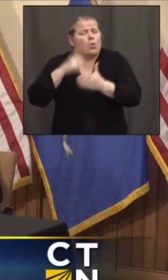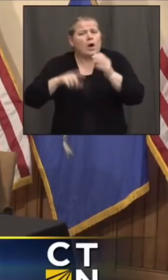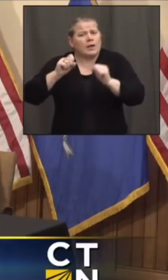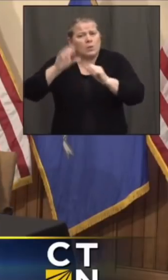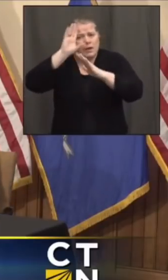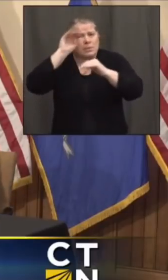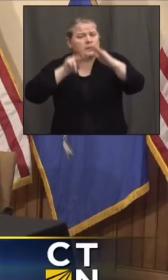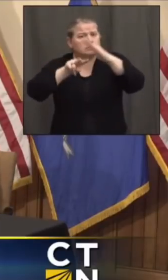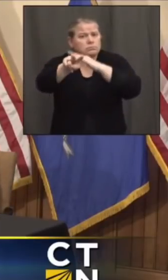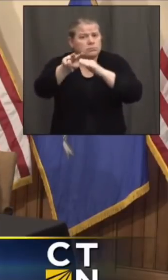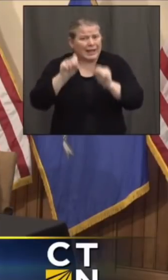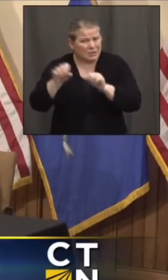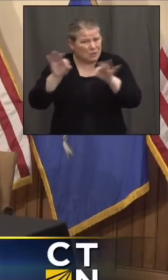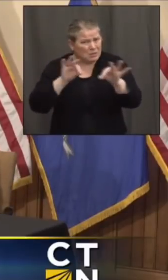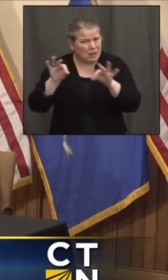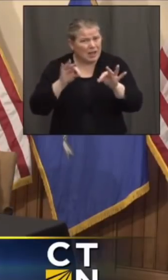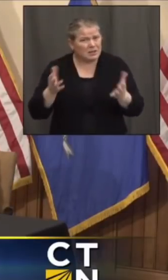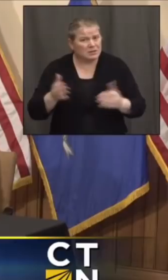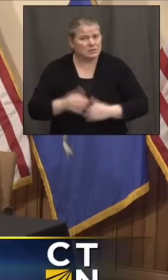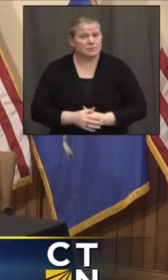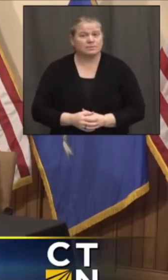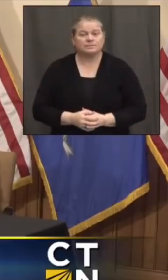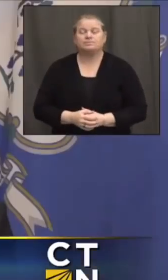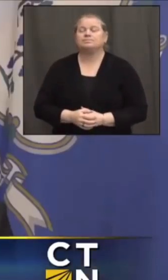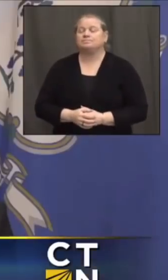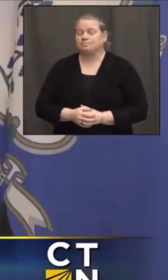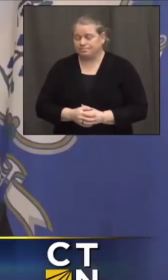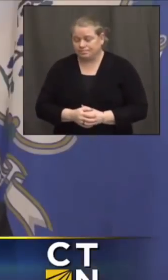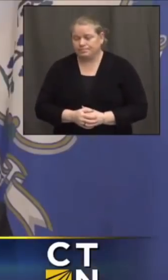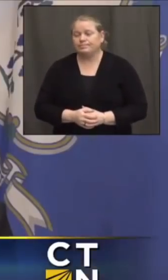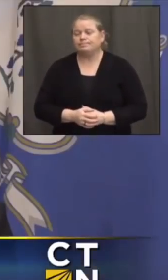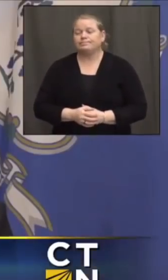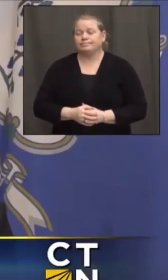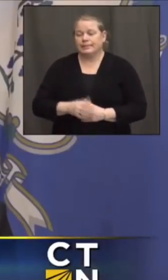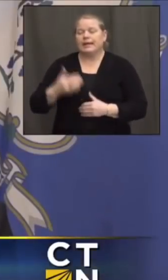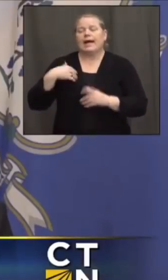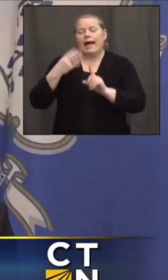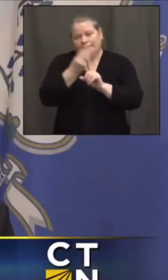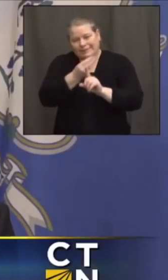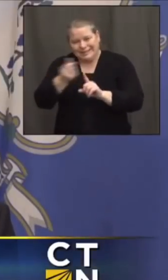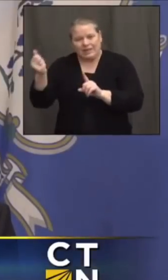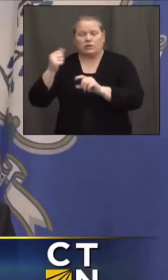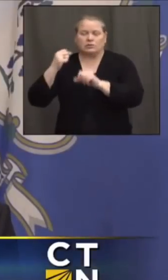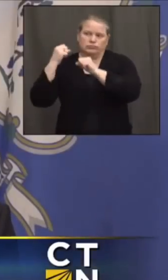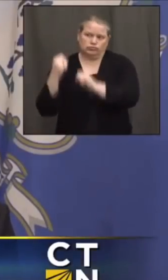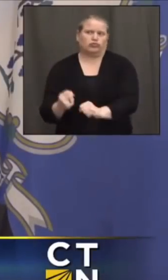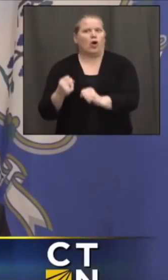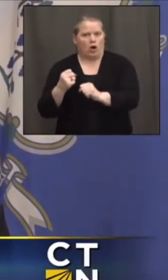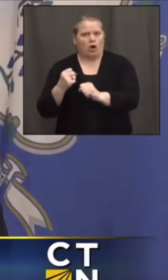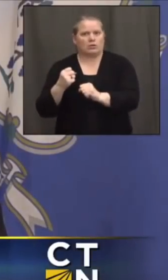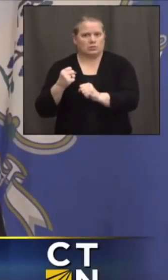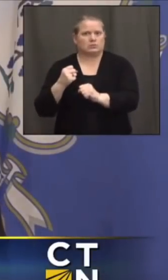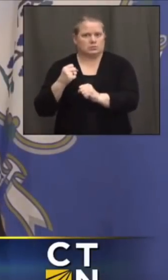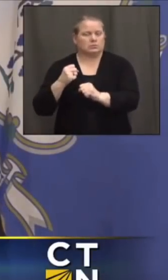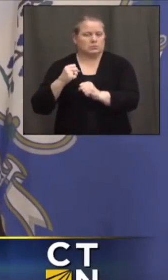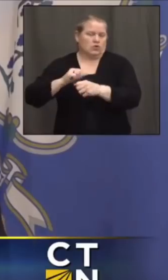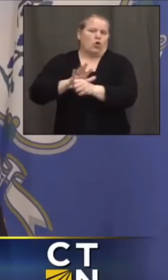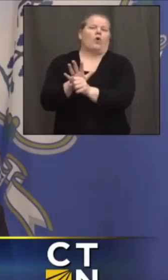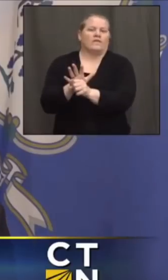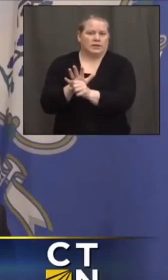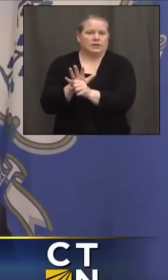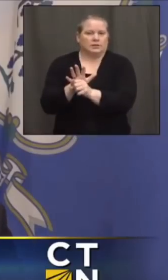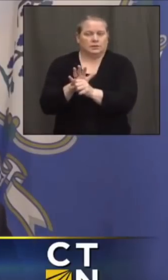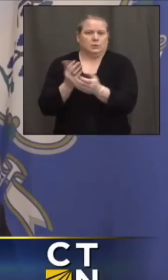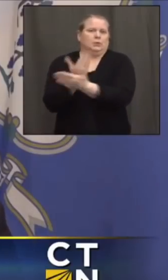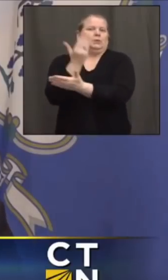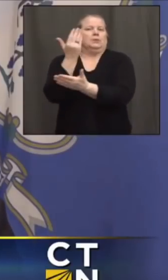are several super infectious variants of COVID-19. The UK, which we've had probably 8, I